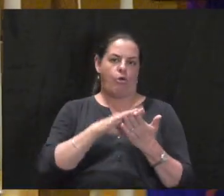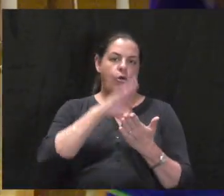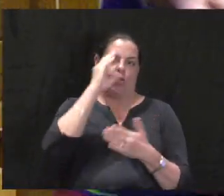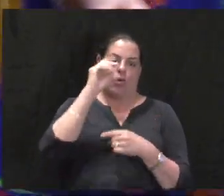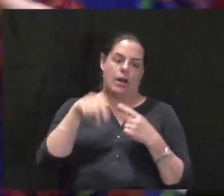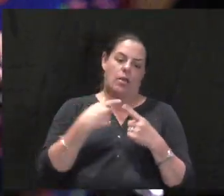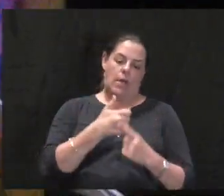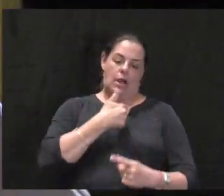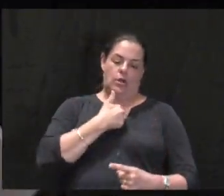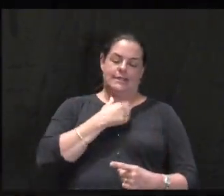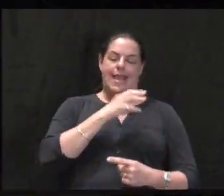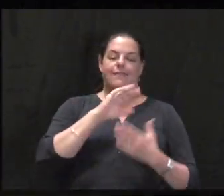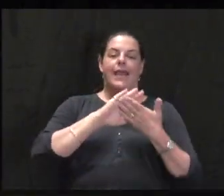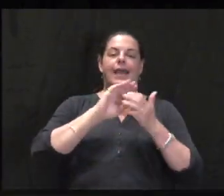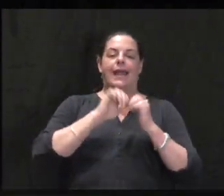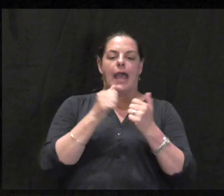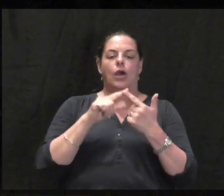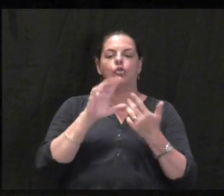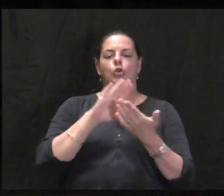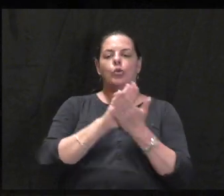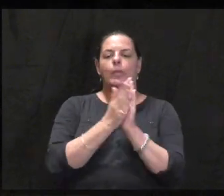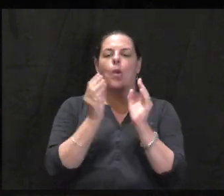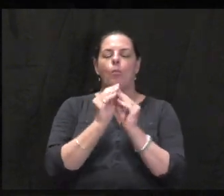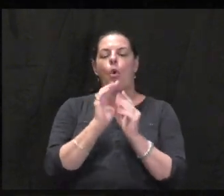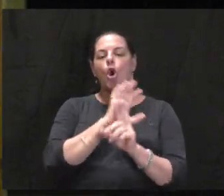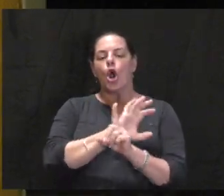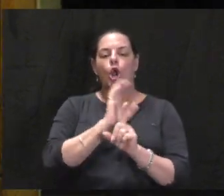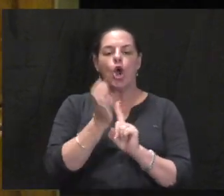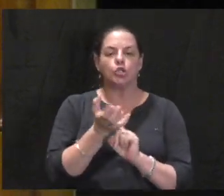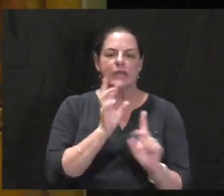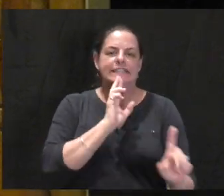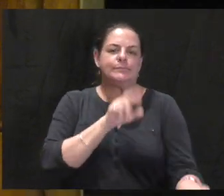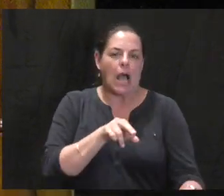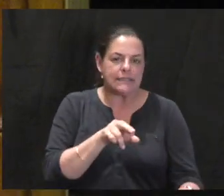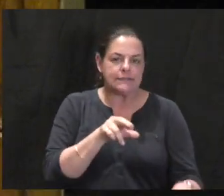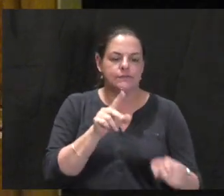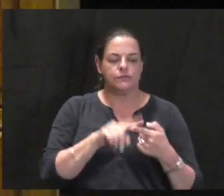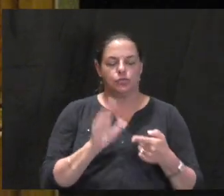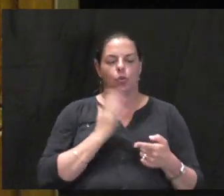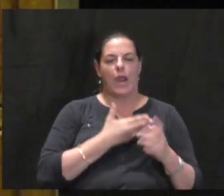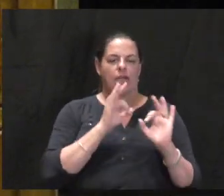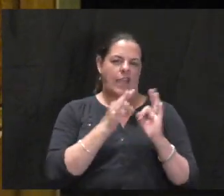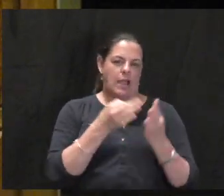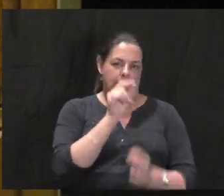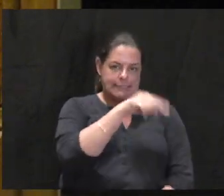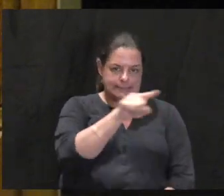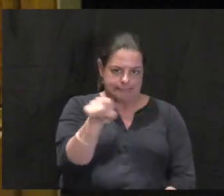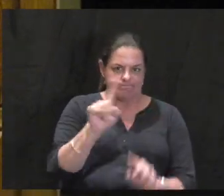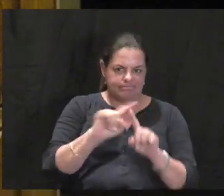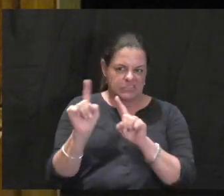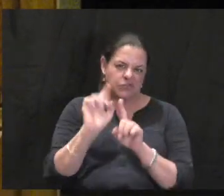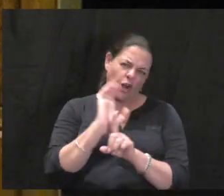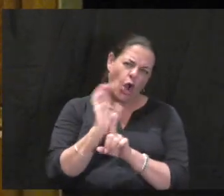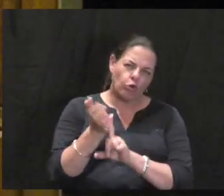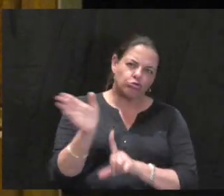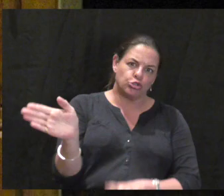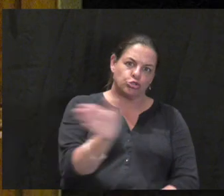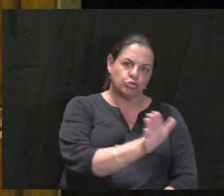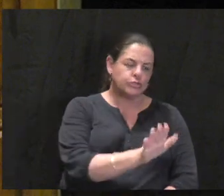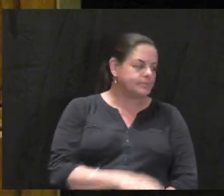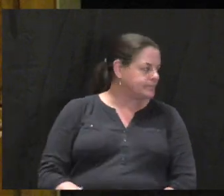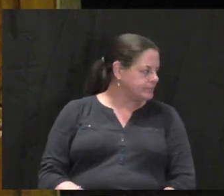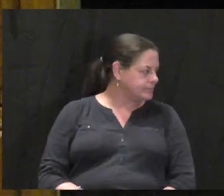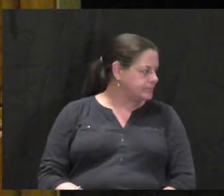So we have a contract with the University of Tennessee, the College of Teaching and Learning. They were the people who got the bid in the RFP process, which is the request